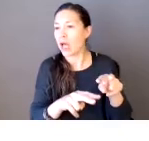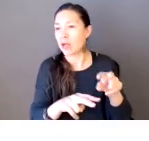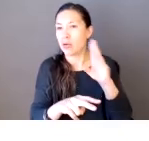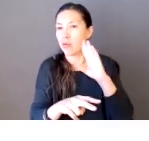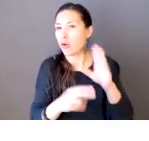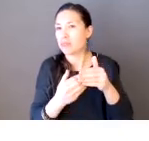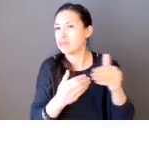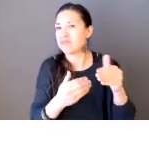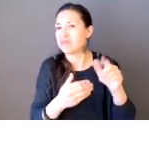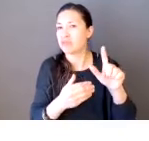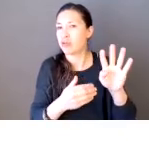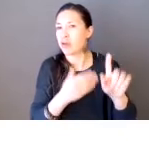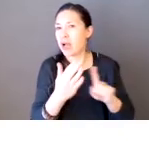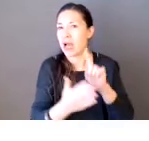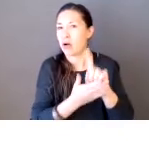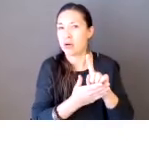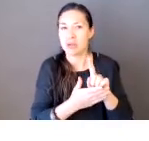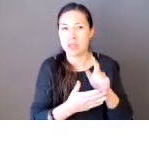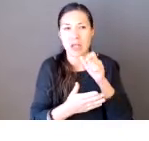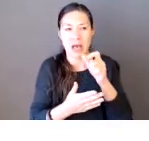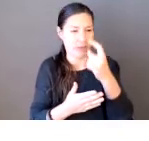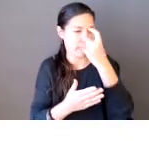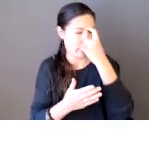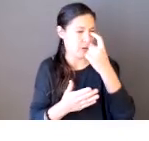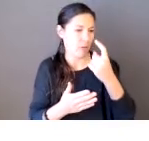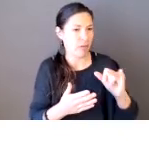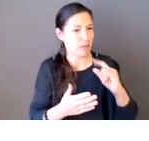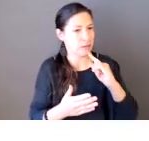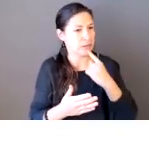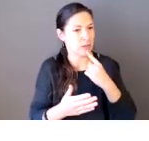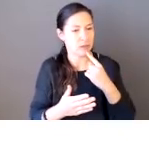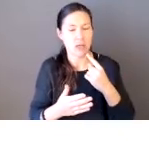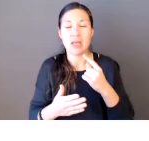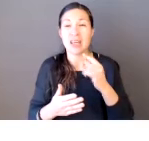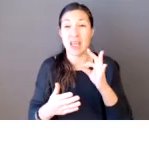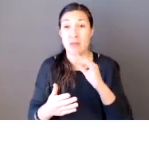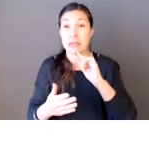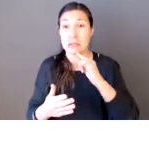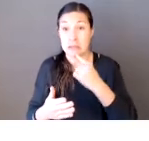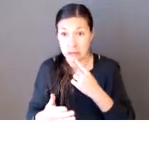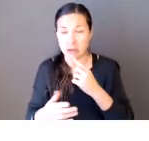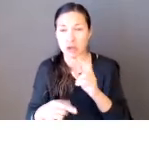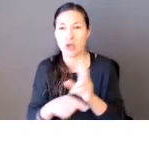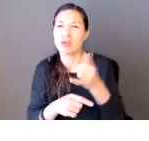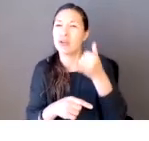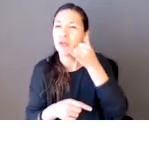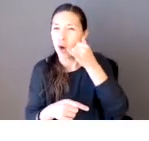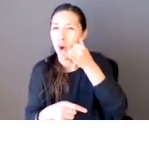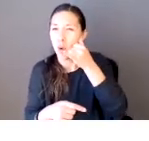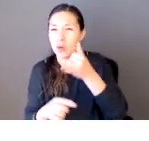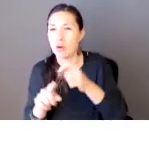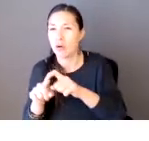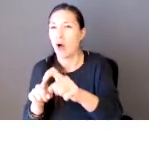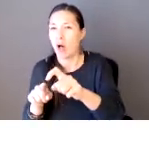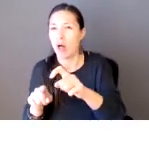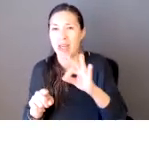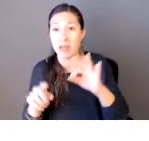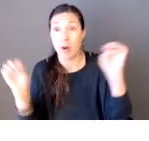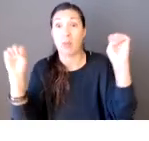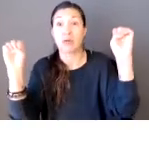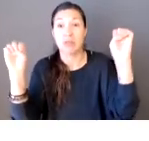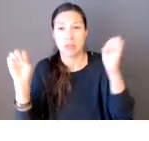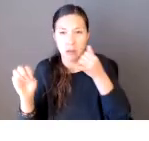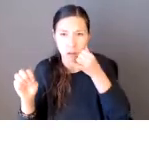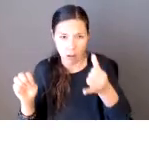an urgent situation, we would prefer you go through our hotline. The system cannot be used if you're